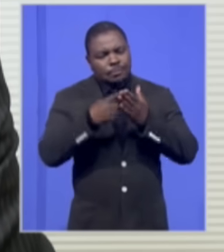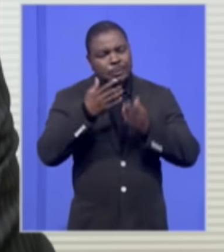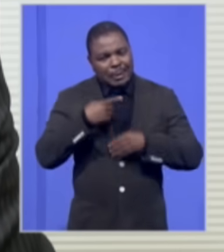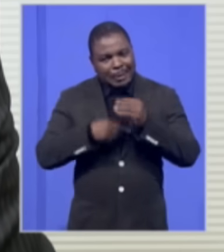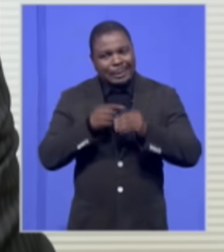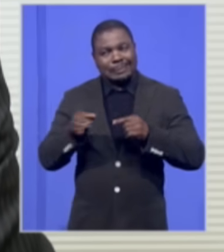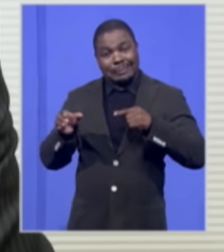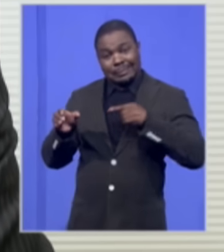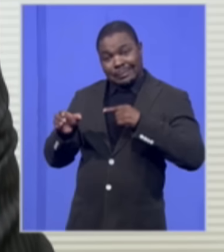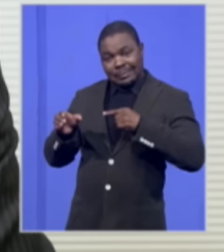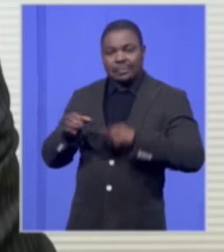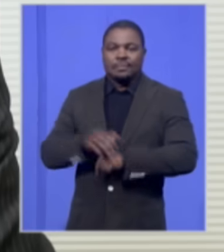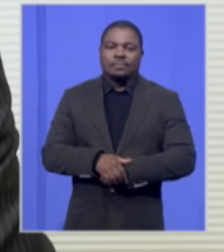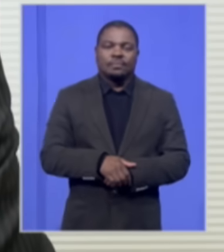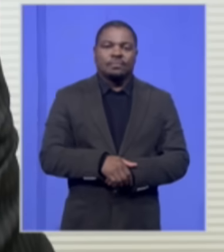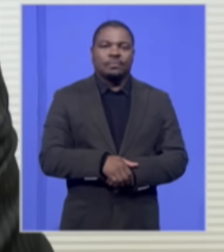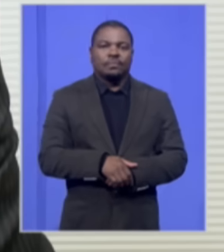time.